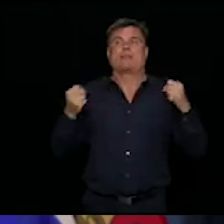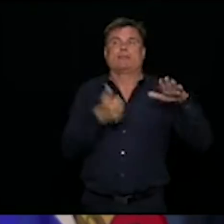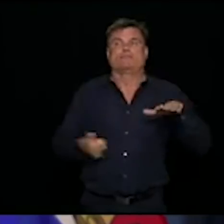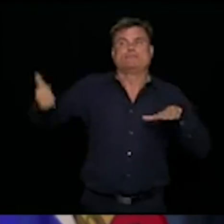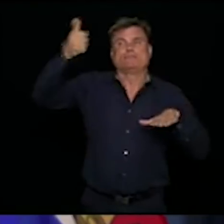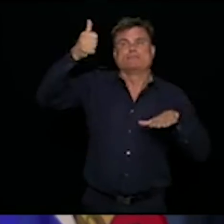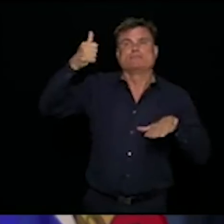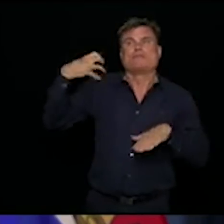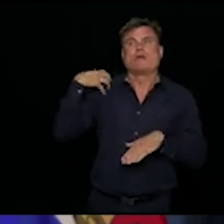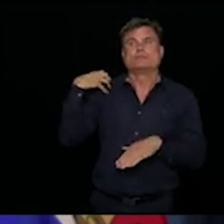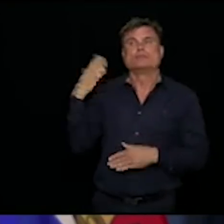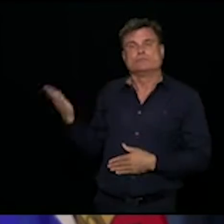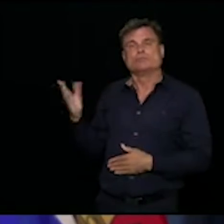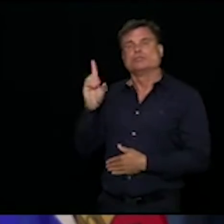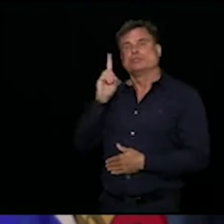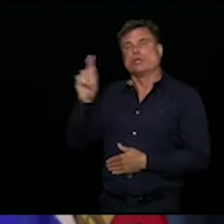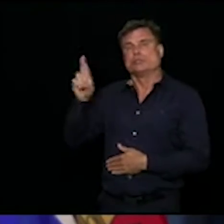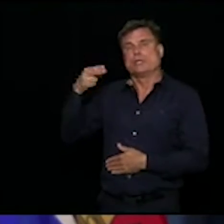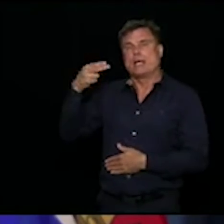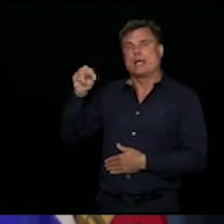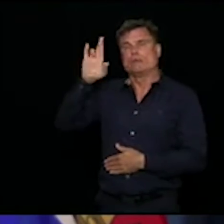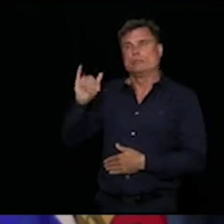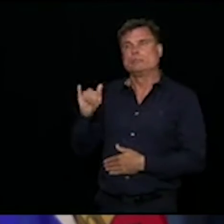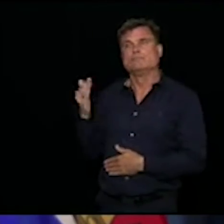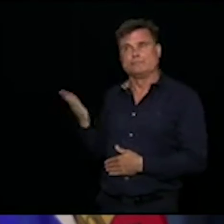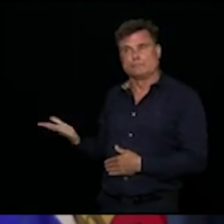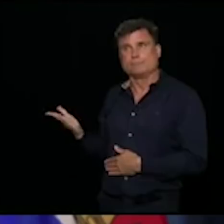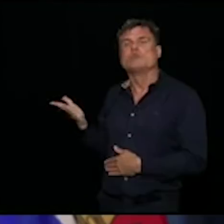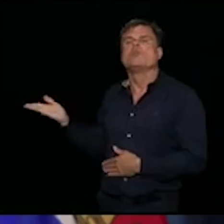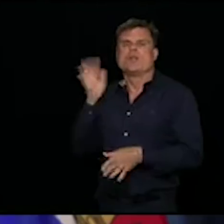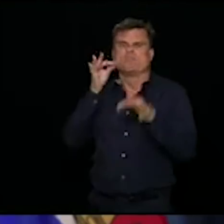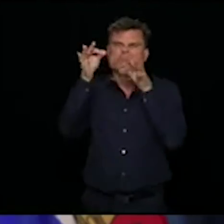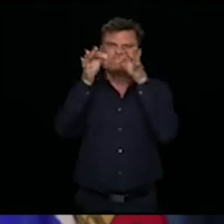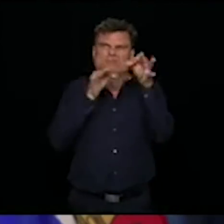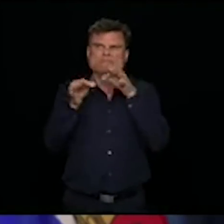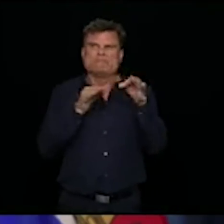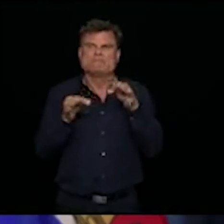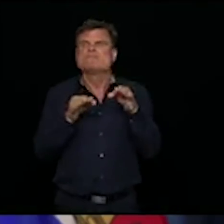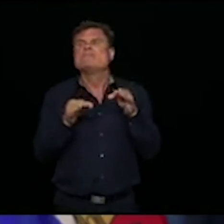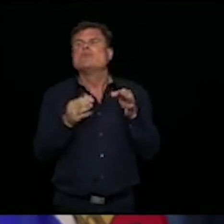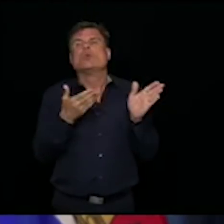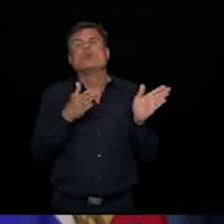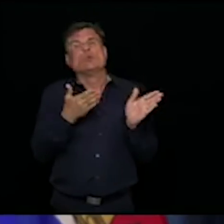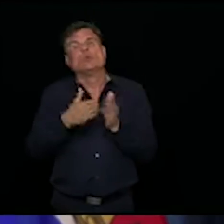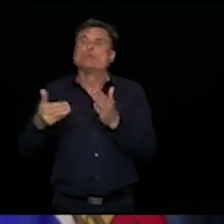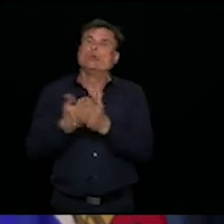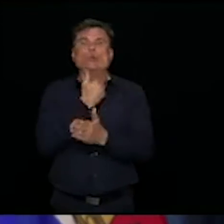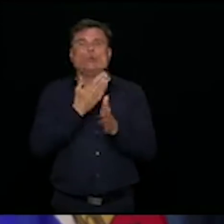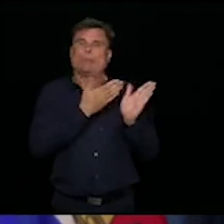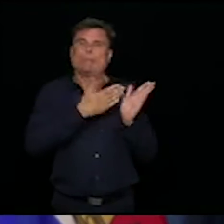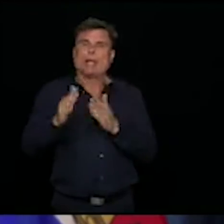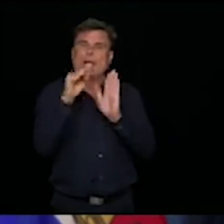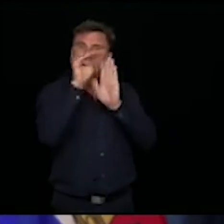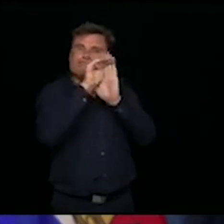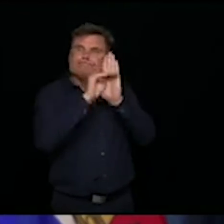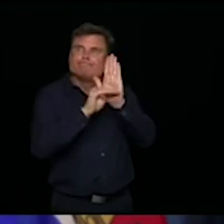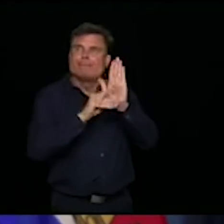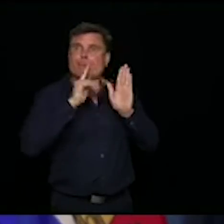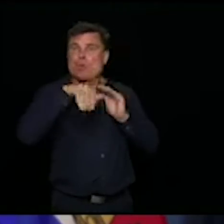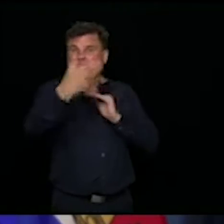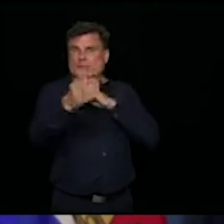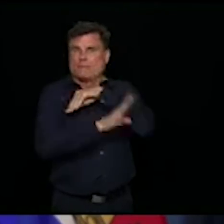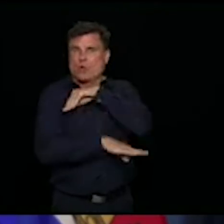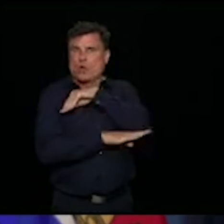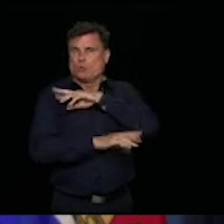like to welcome BC's Provincial Health Officer, Dr. Bonnie Henry, who will walk you through the newly updated health and safety guidelines that will